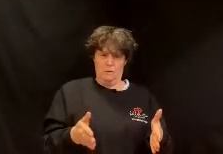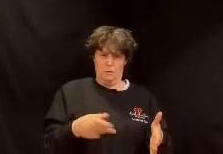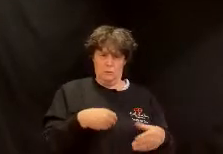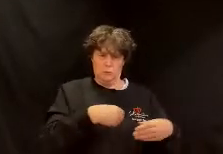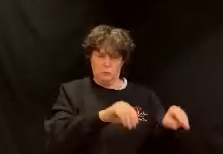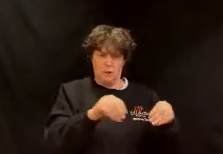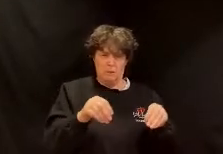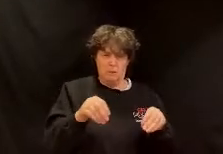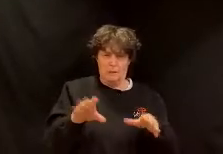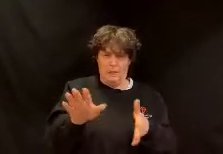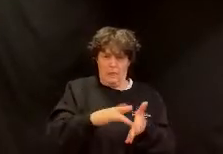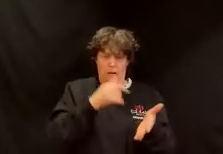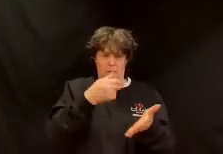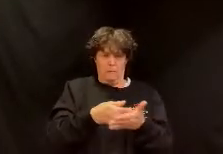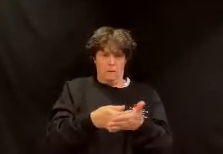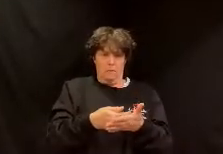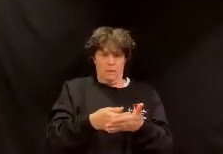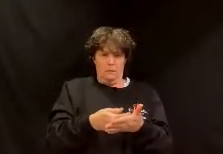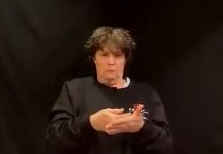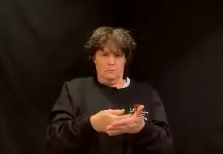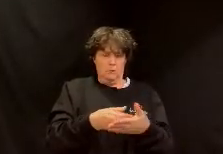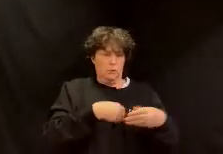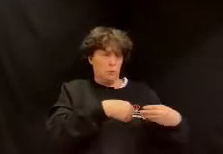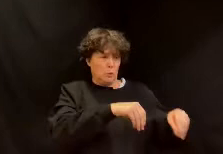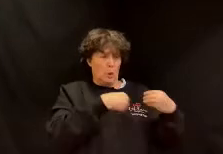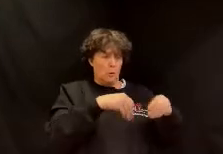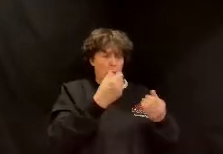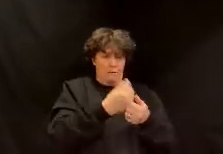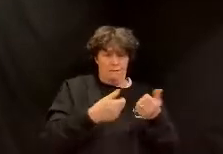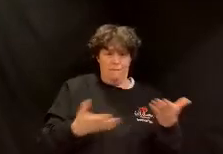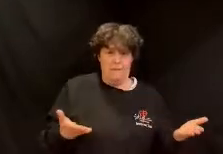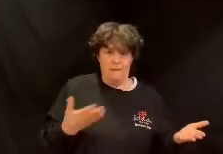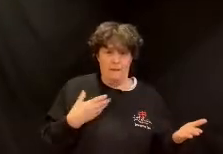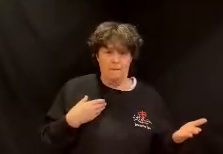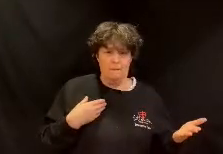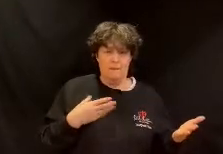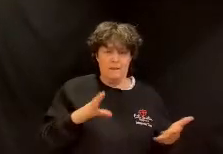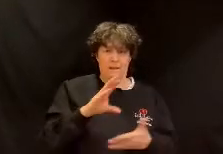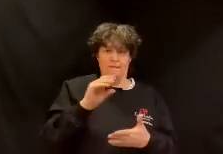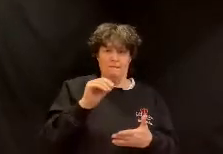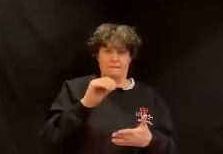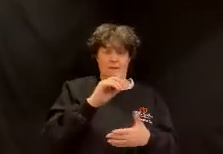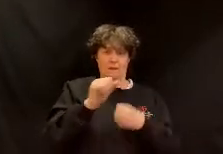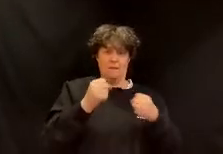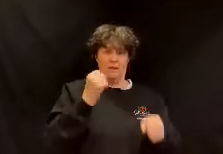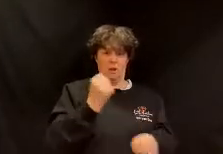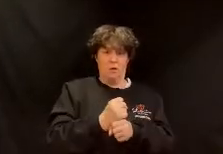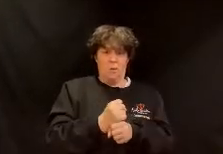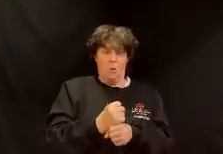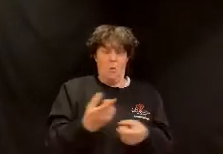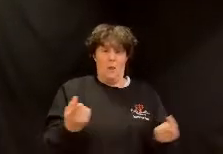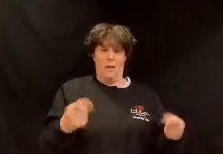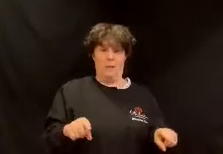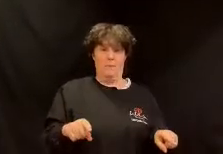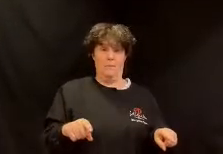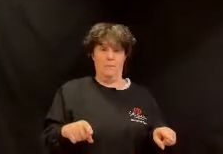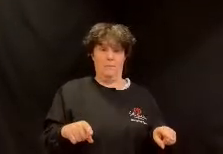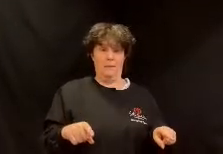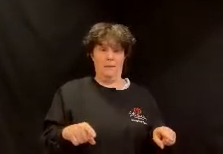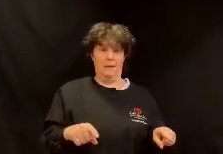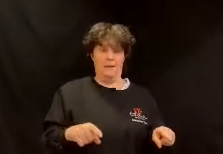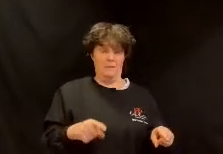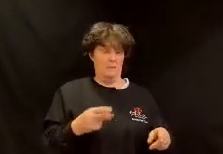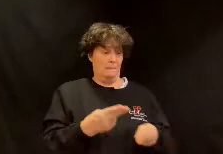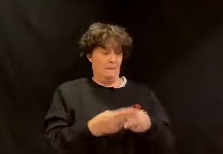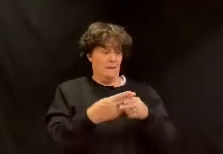Property, possessions. And all of a sudden, on the 50th year, the 50th year, it was called the year of